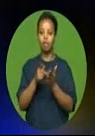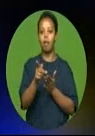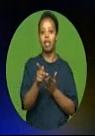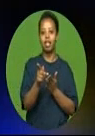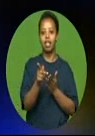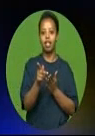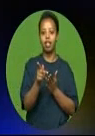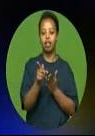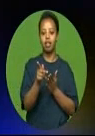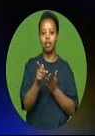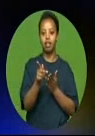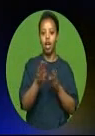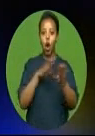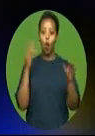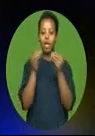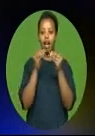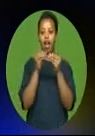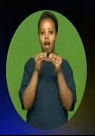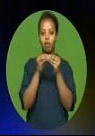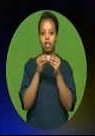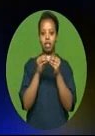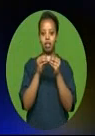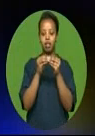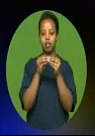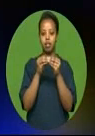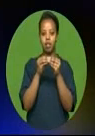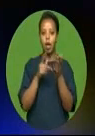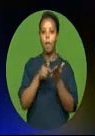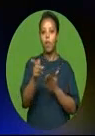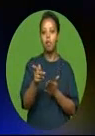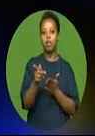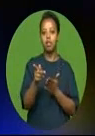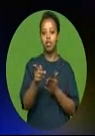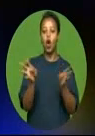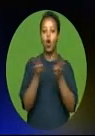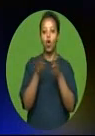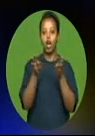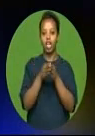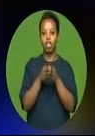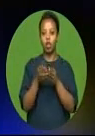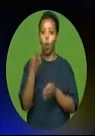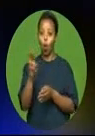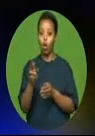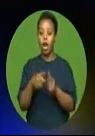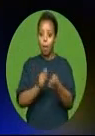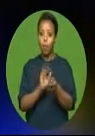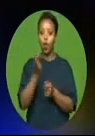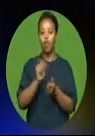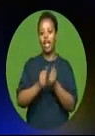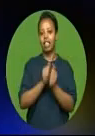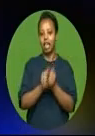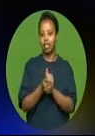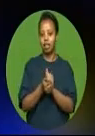payment, open account, payment on collection or bill of